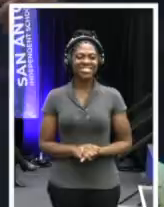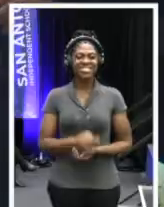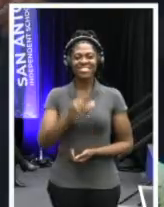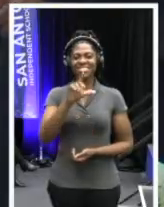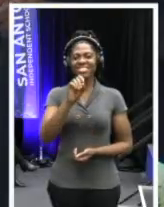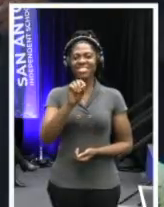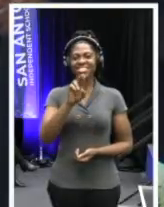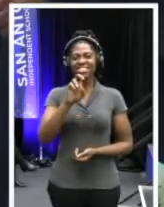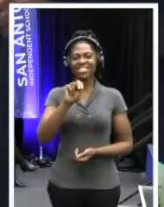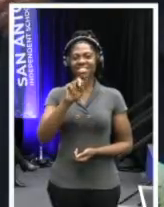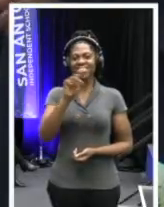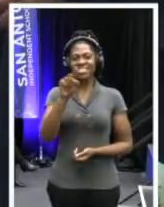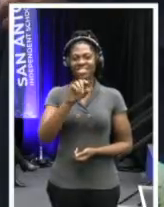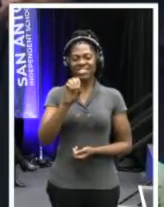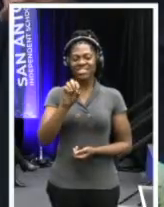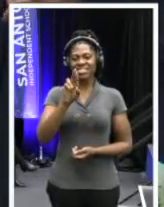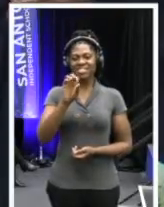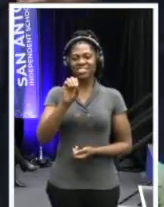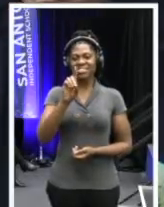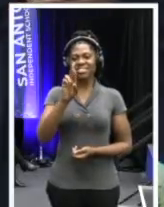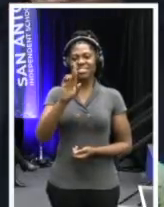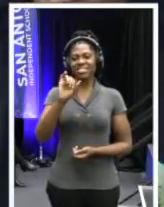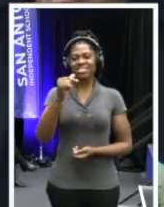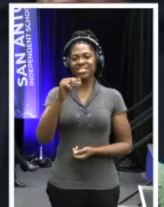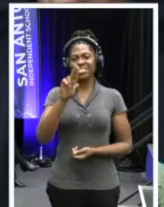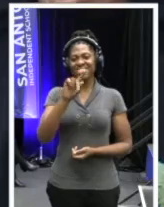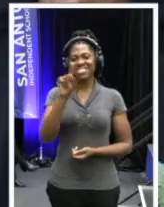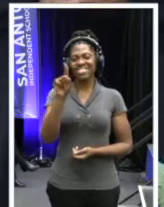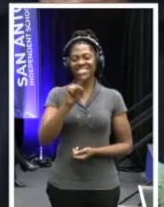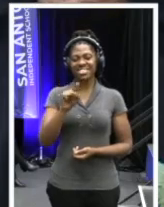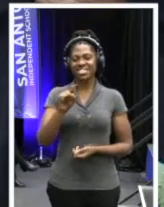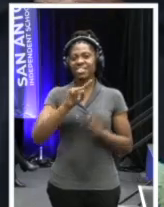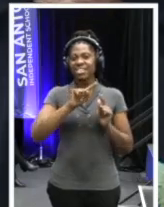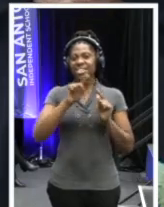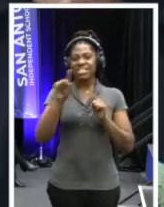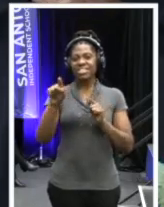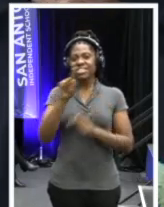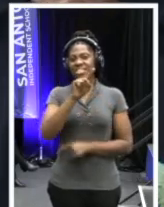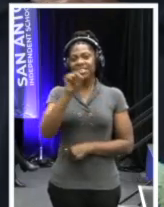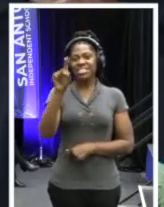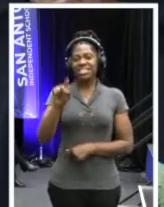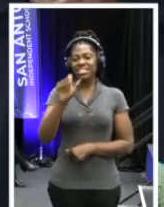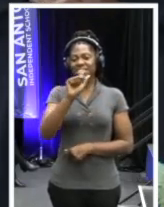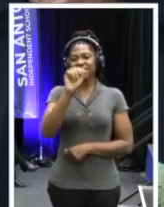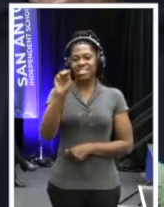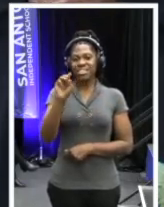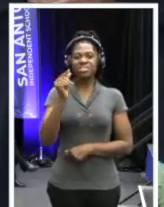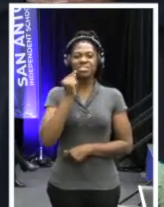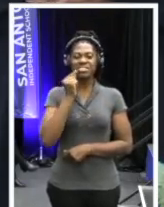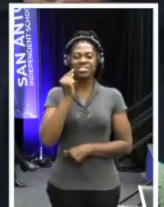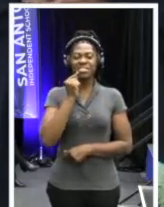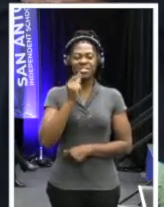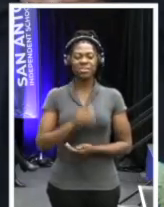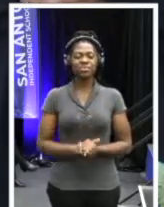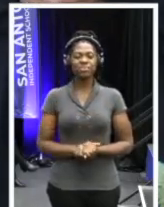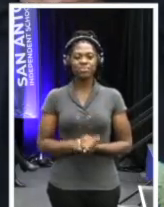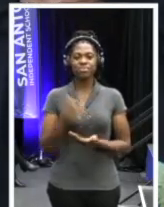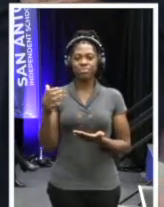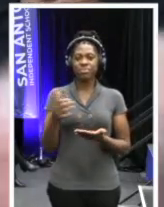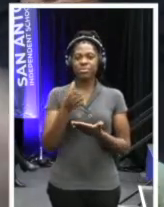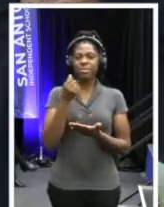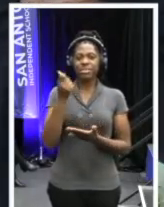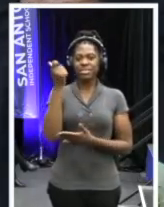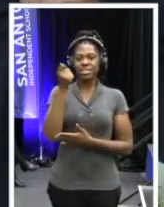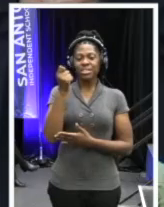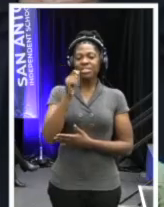Lorenzo Francisco Rodriguez will be attending Texas A&M University, San Antonio, recipient of the